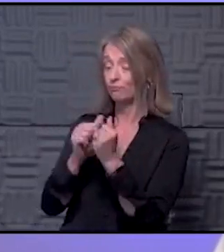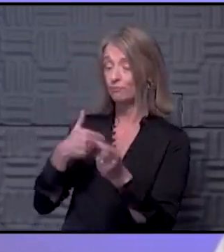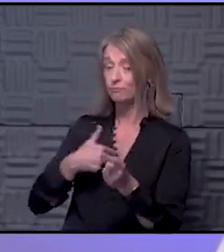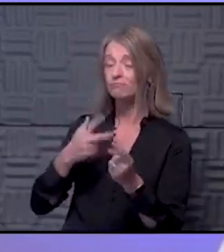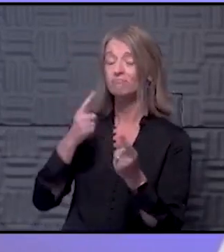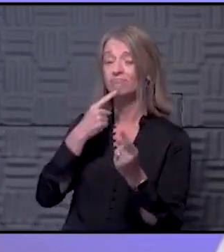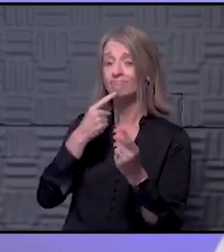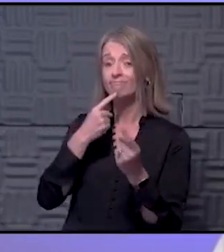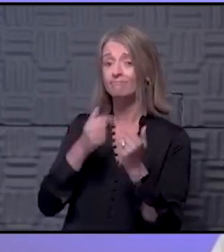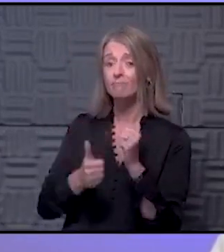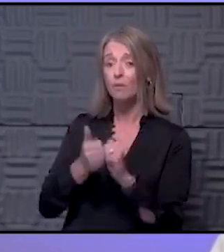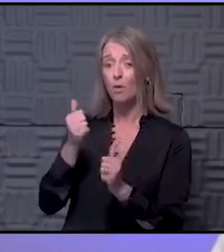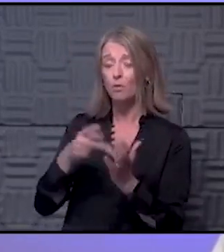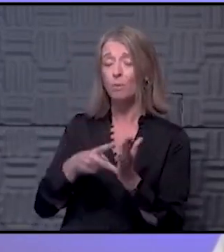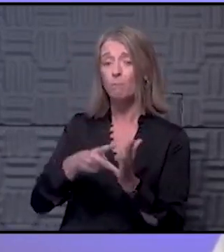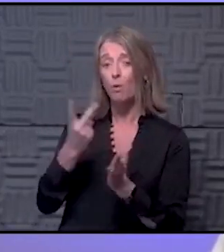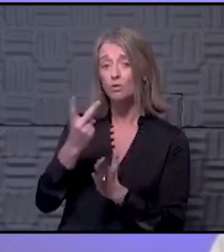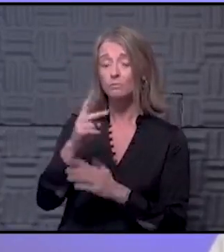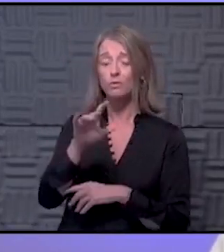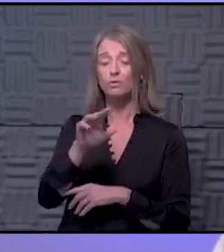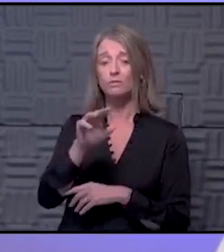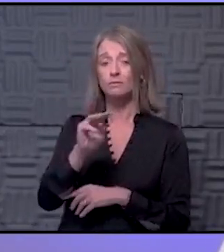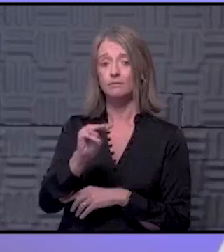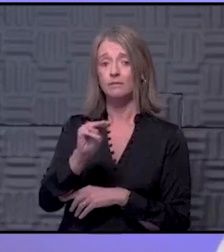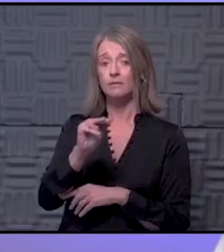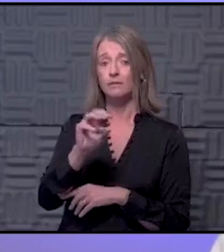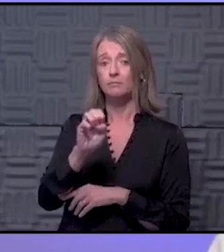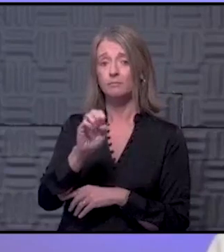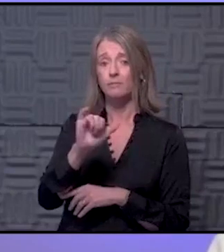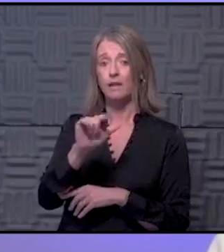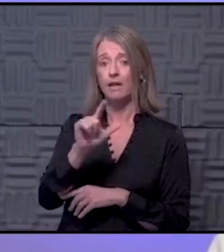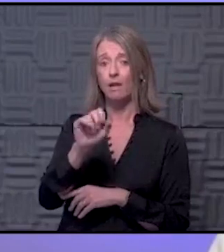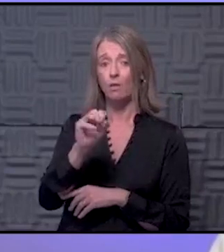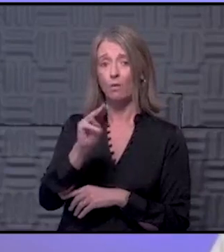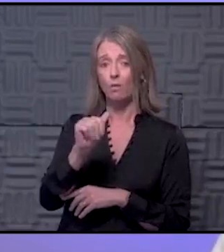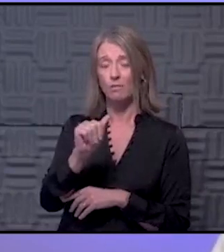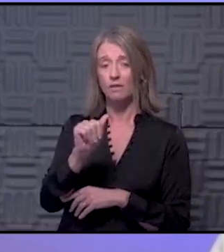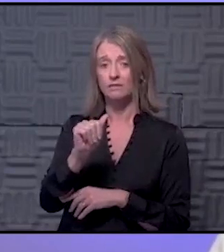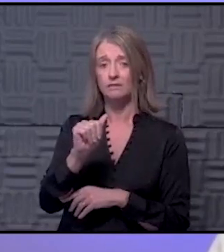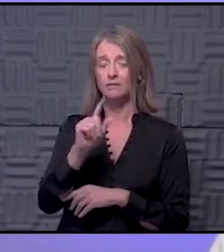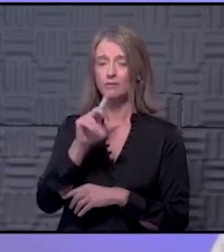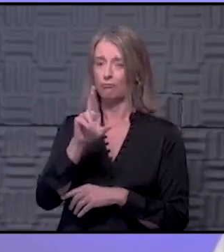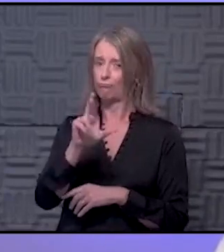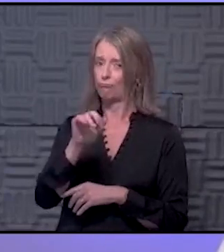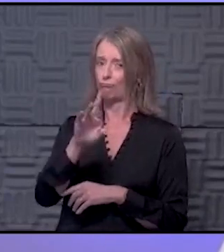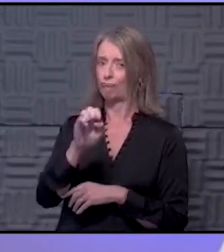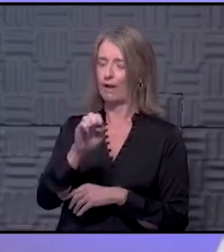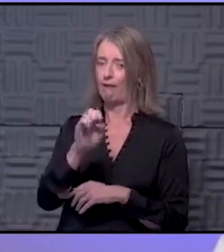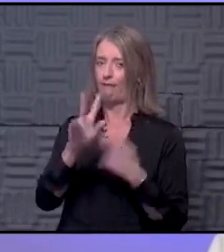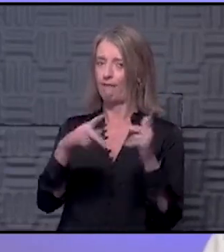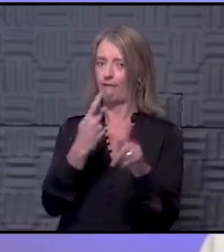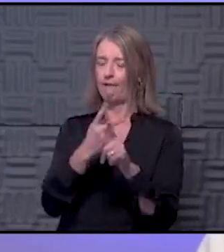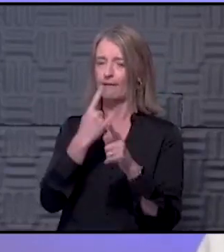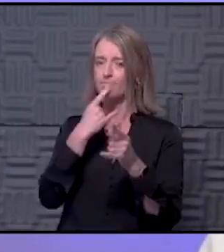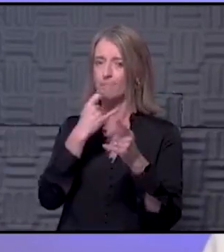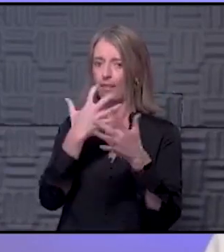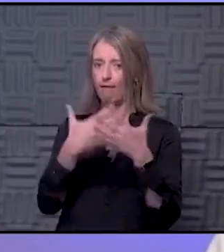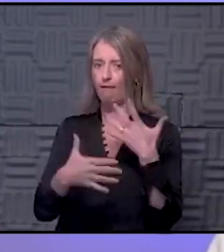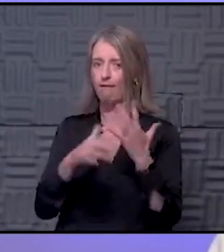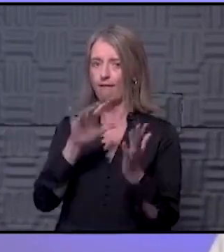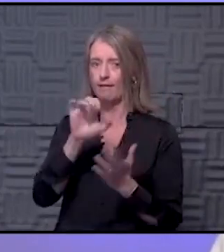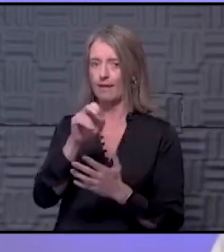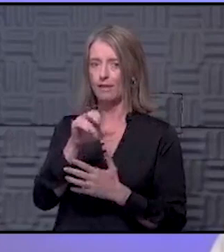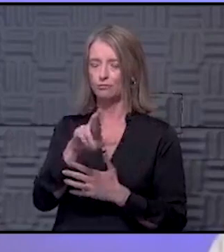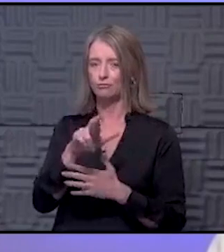as you said, multiple myeloma is one of the blood cancers, kind of a rare form of a blood cancer that affect